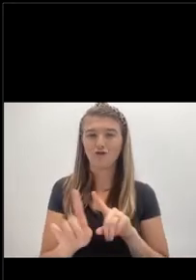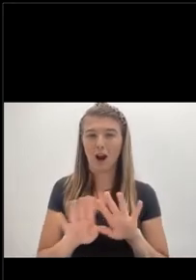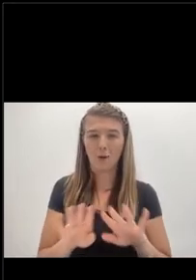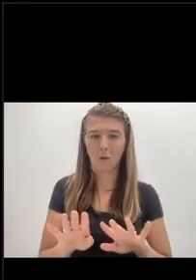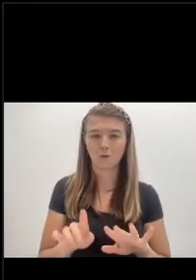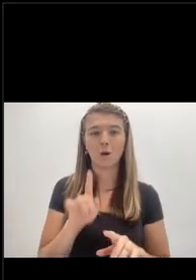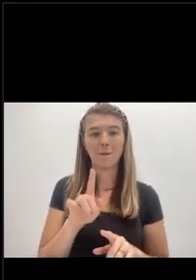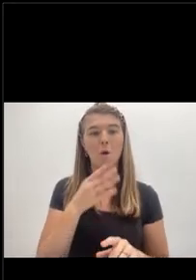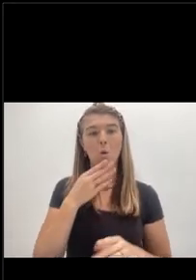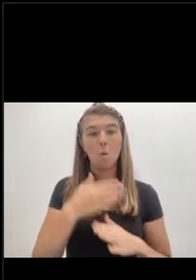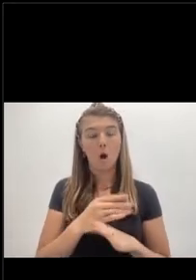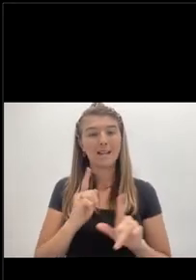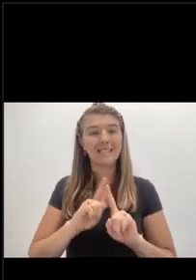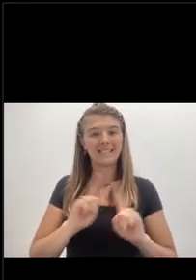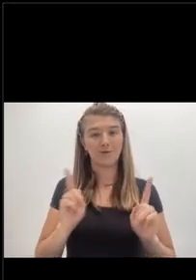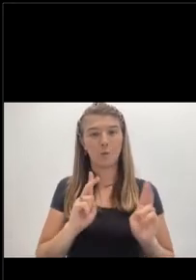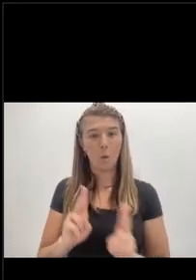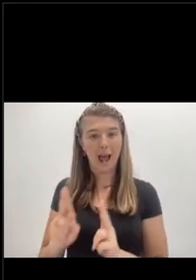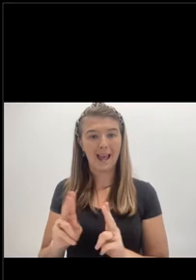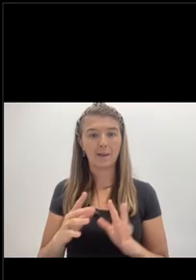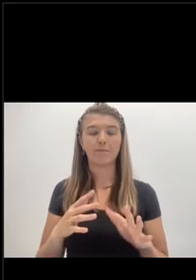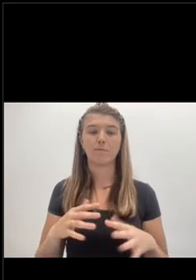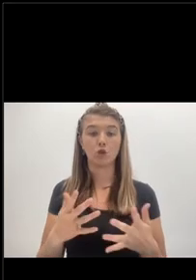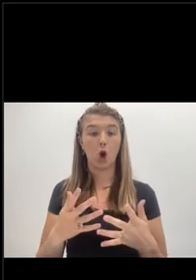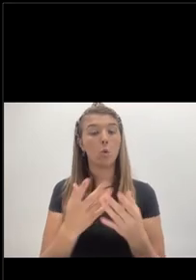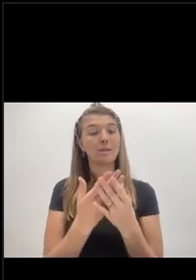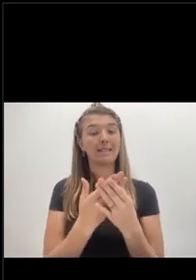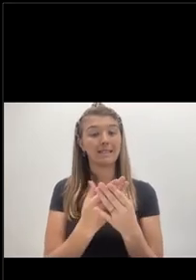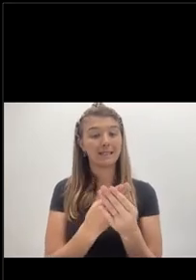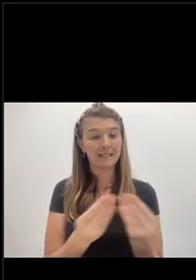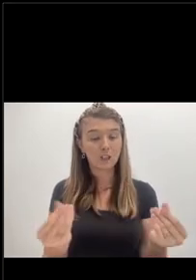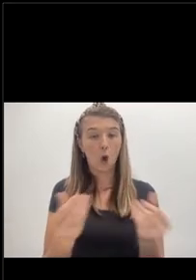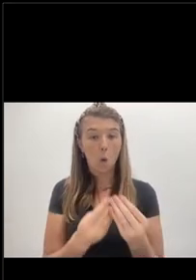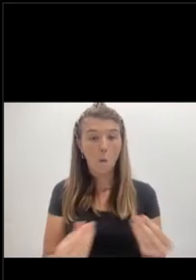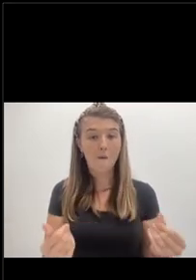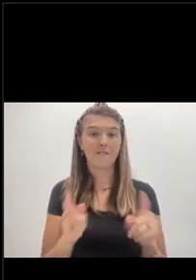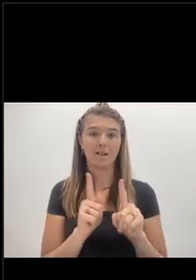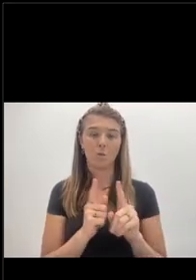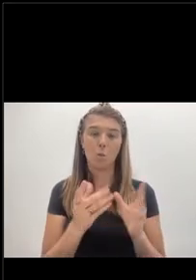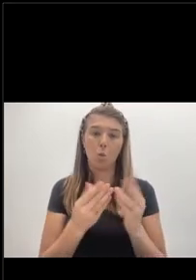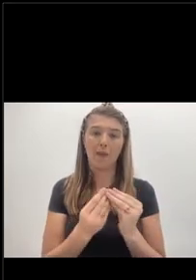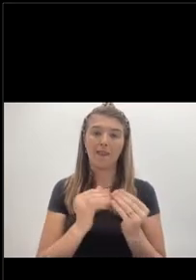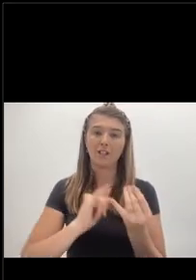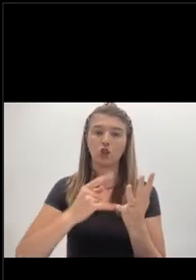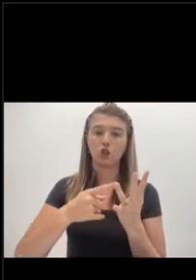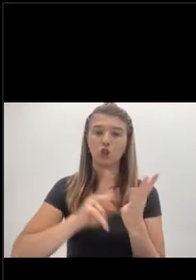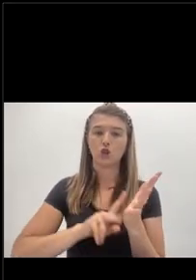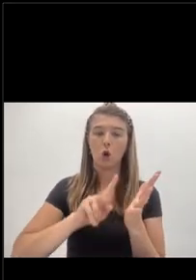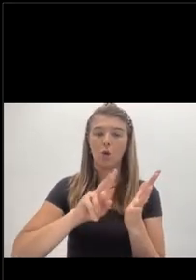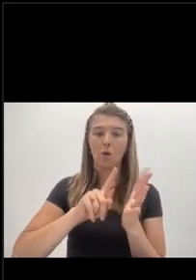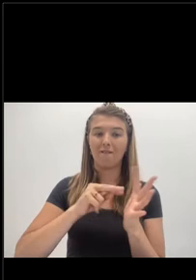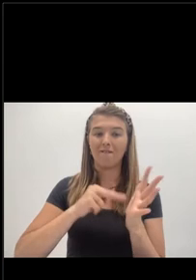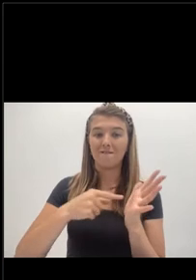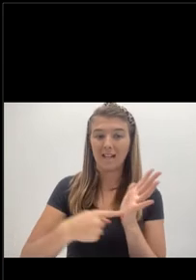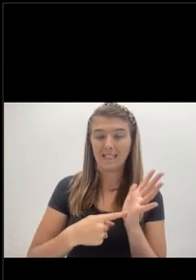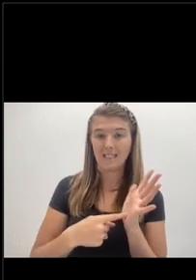it works. You dissolve the polymer in either a single solvent or in the single solvent